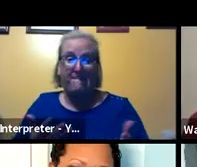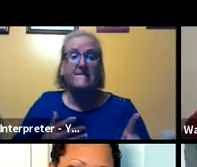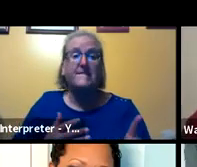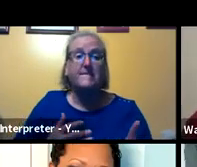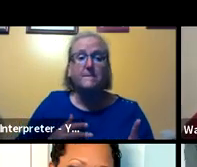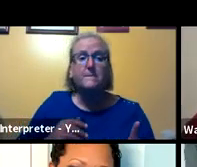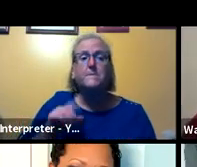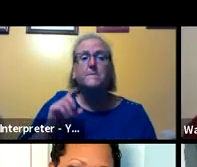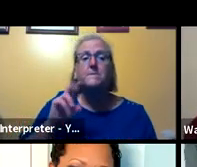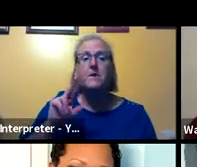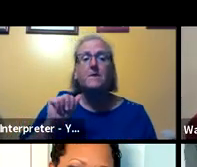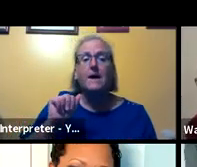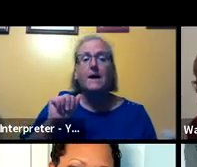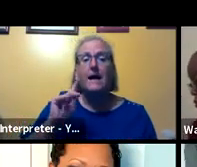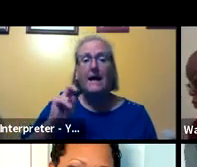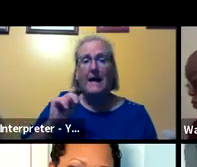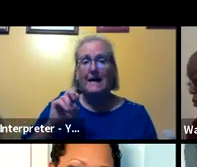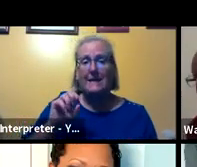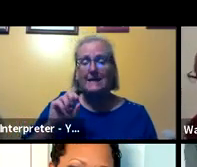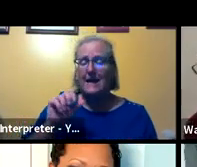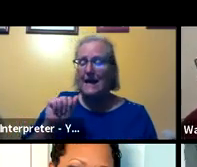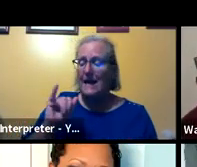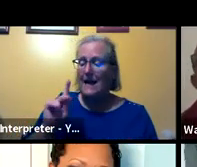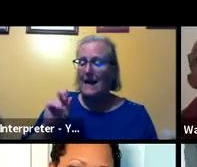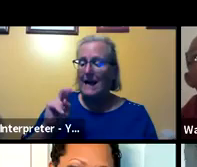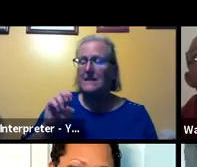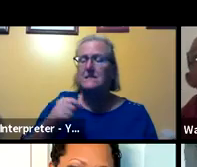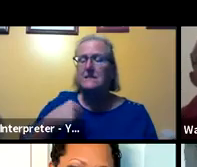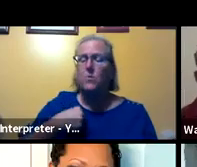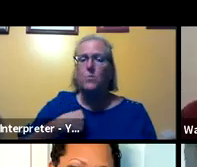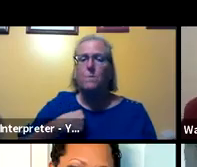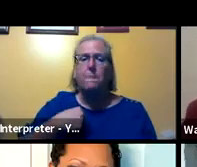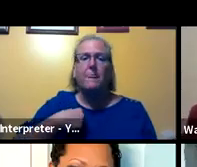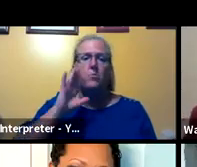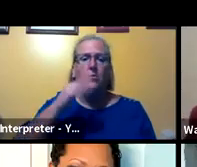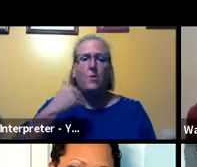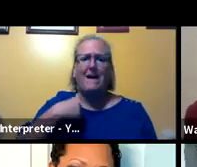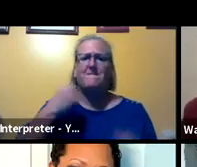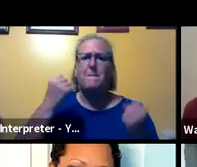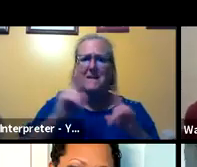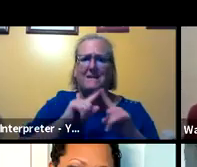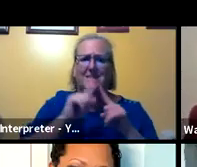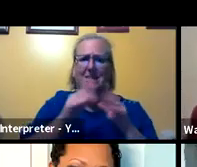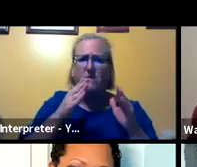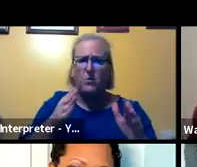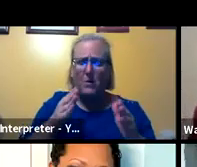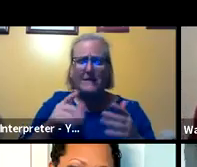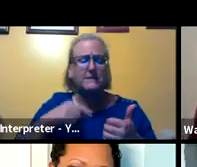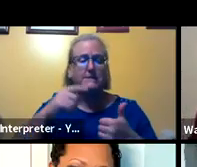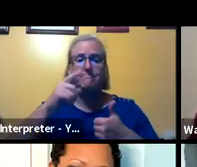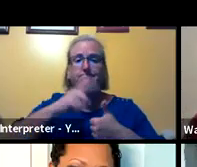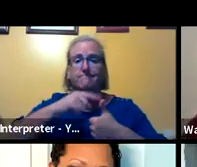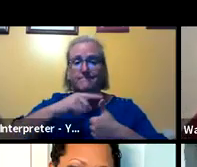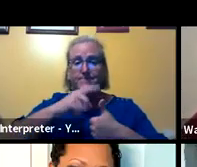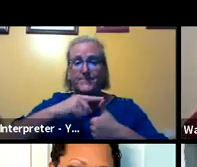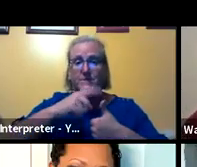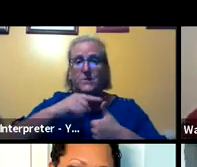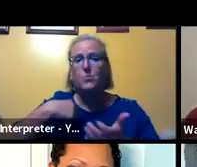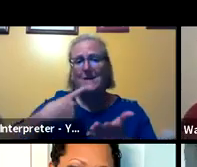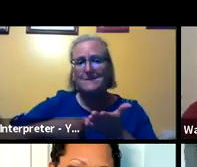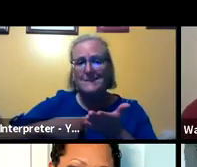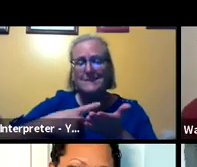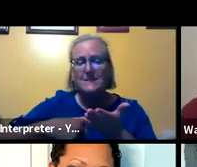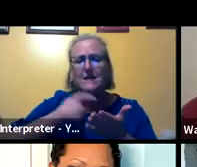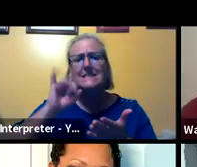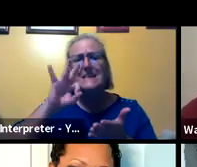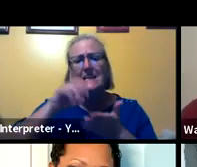So there are going to be a number of ways that we're going to determine attendance. For example, we have had discussions around,